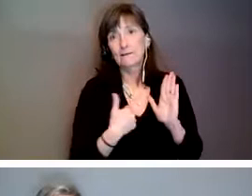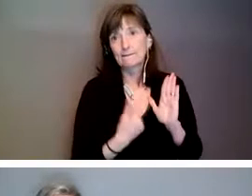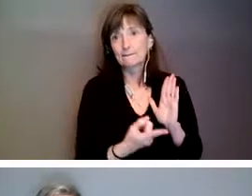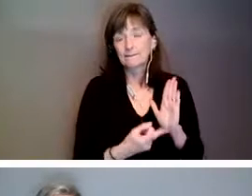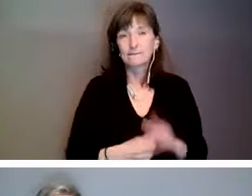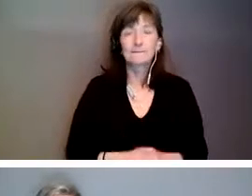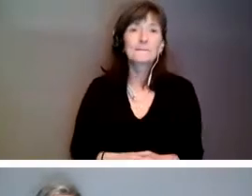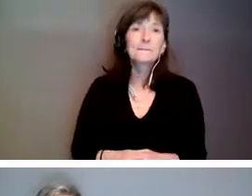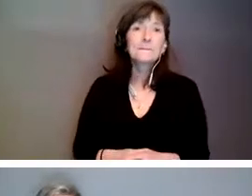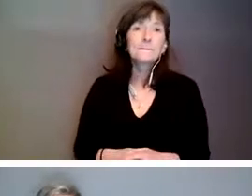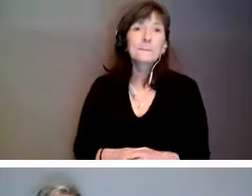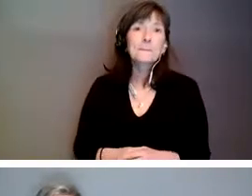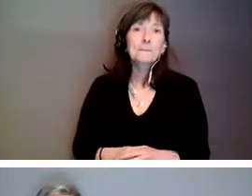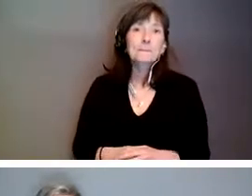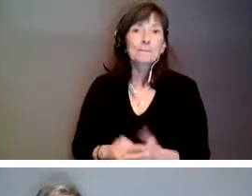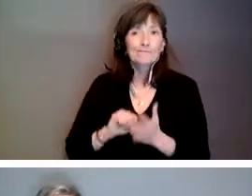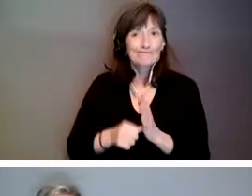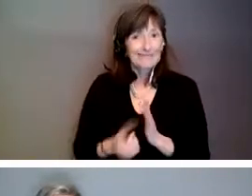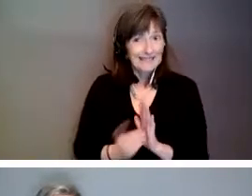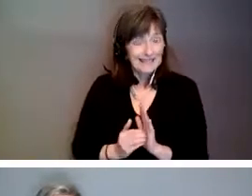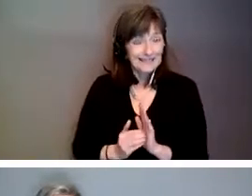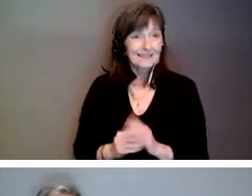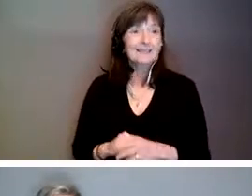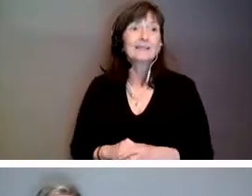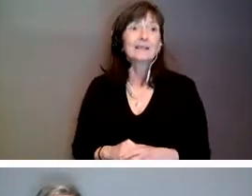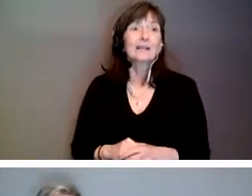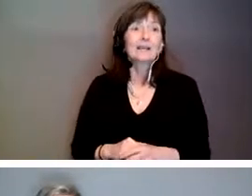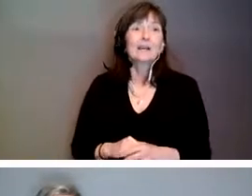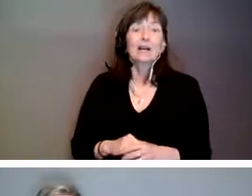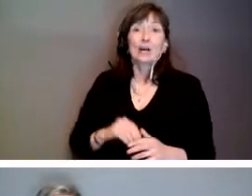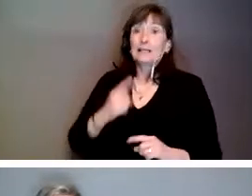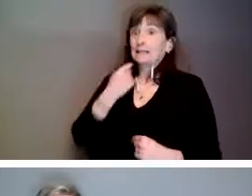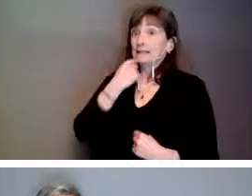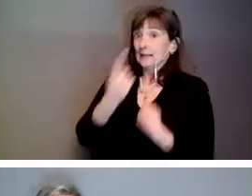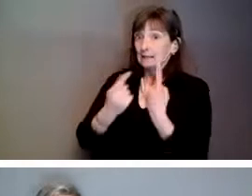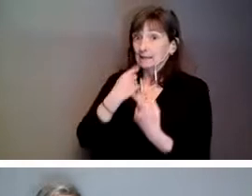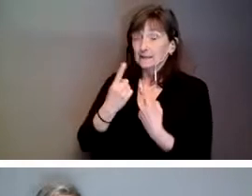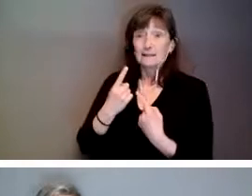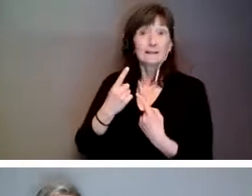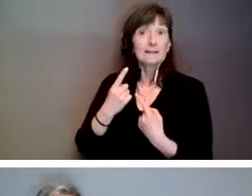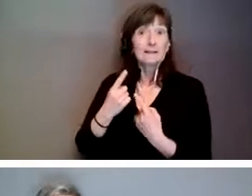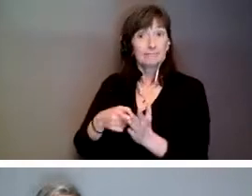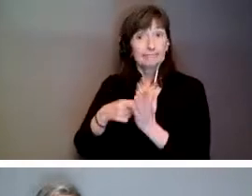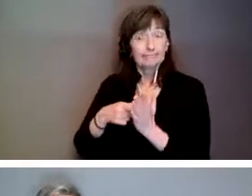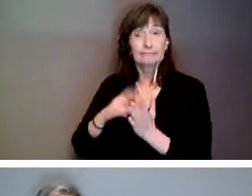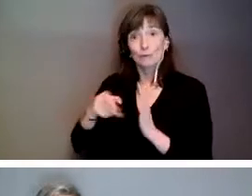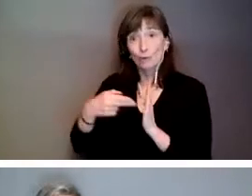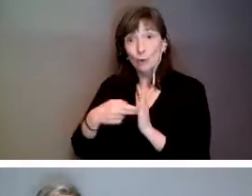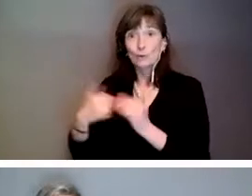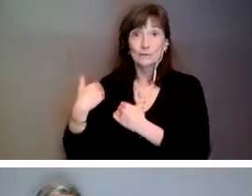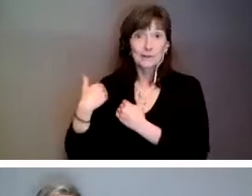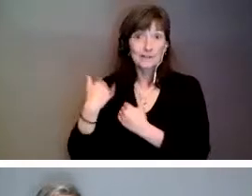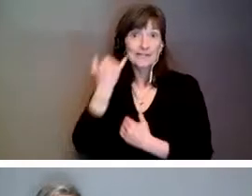Just to reiterate around reporting, because we find that that does come up in a lot of our discussions about mandatory reporting or what people's role and responsibility